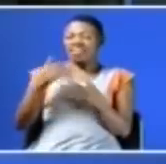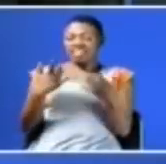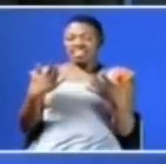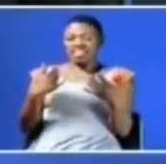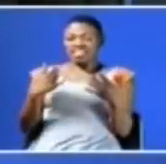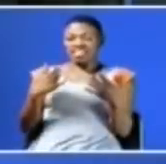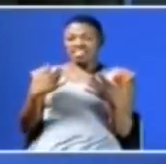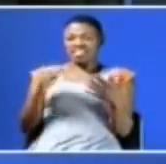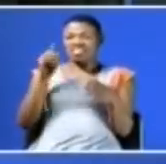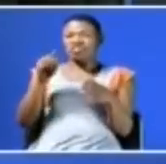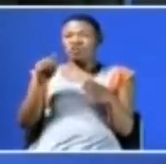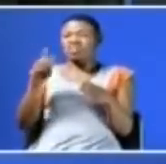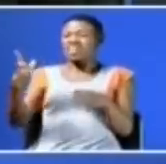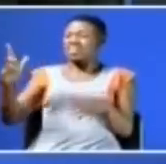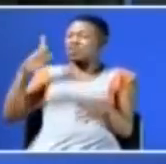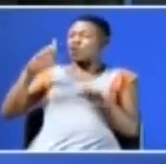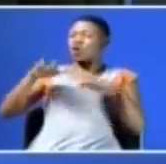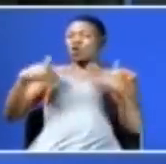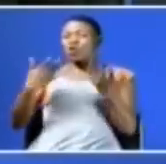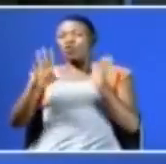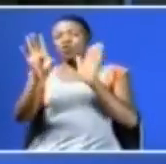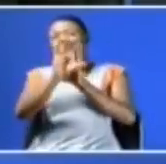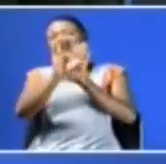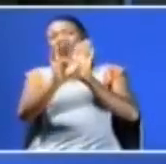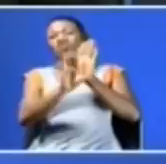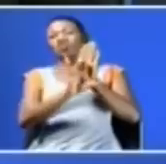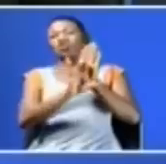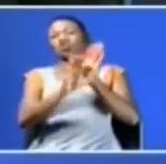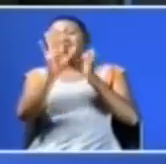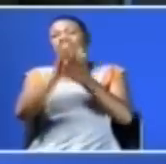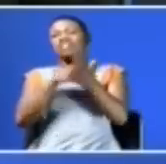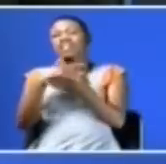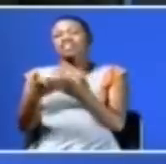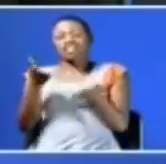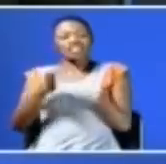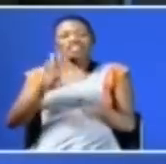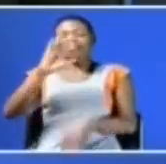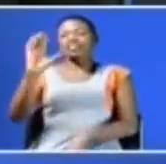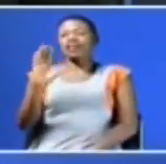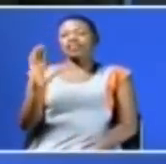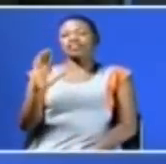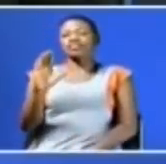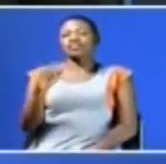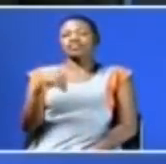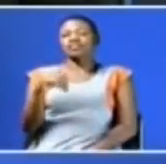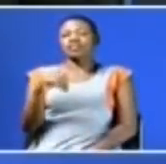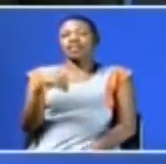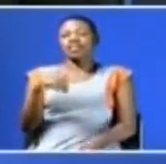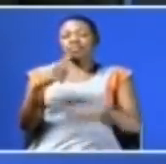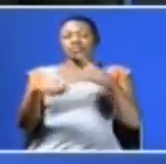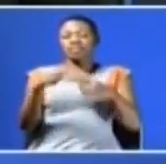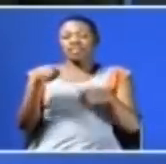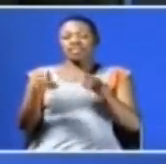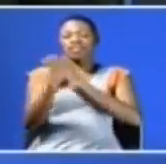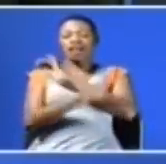not based on any legal or constitutional framework or architecture in this country. Mm-hmm. I mean, there is a process that this country